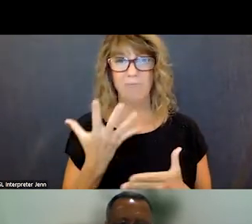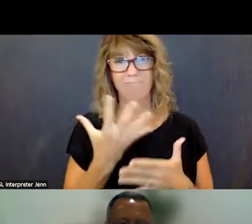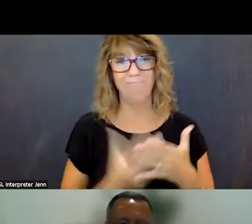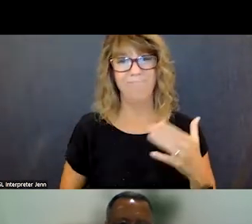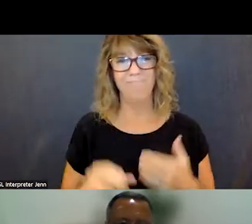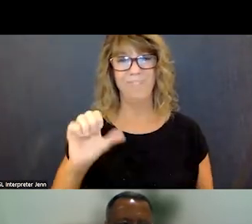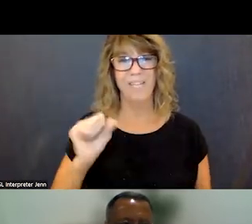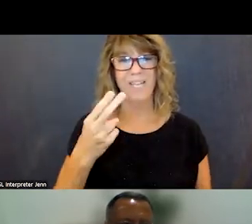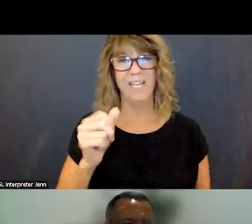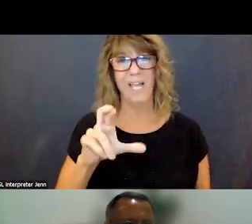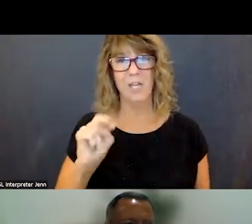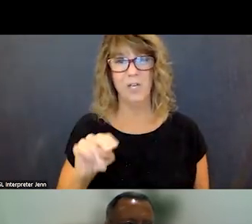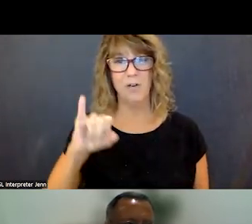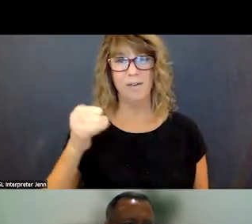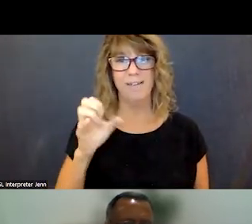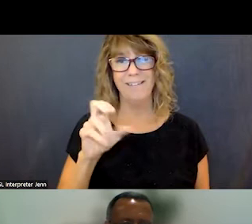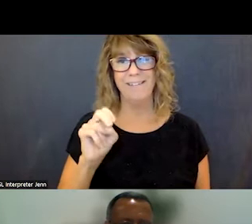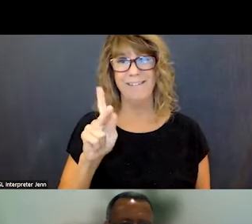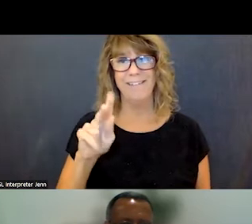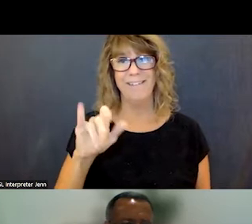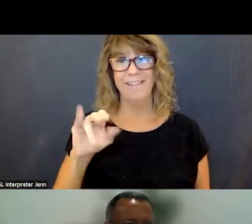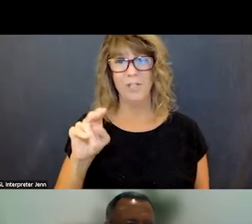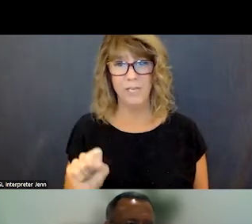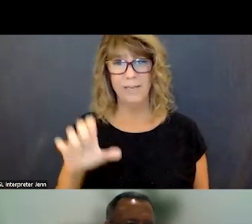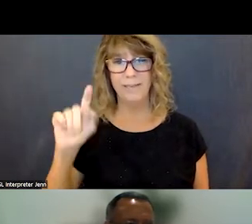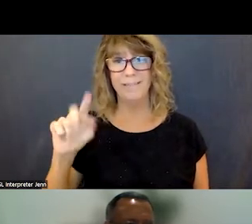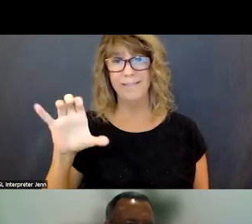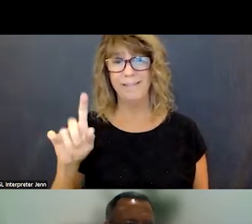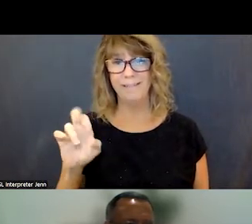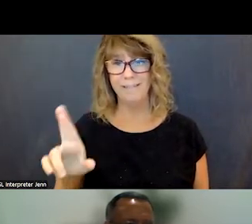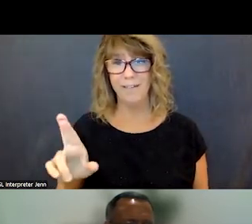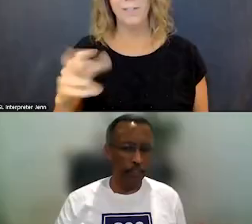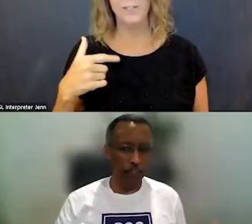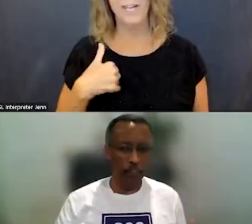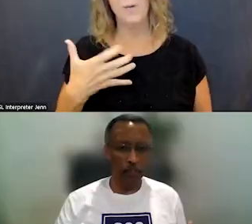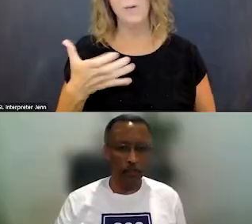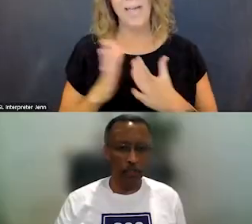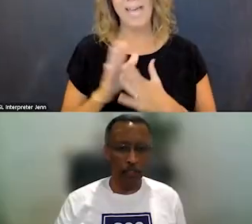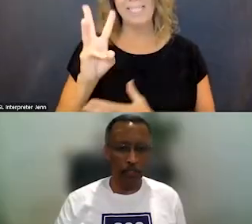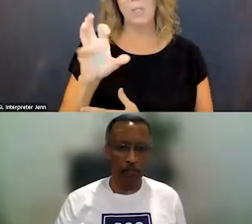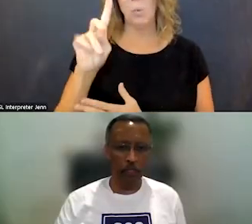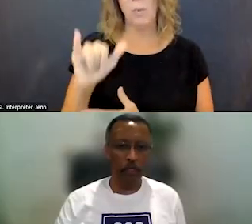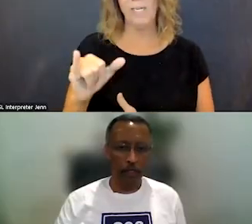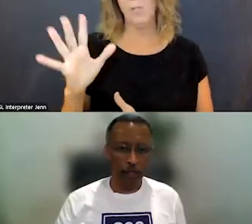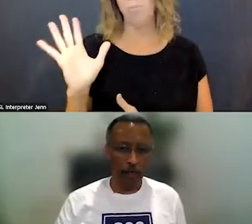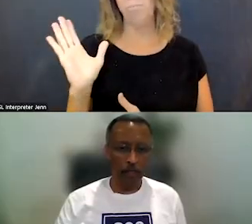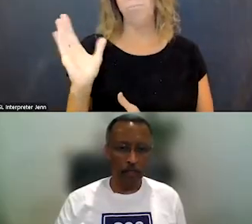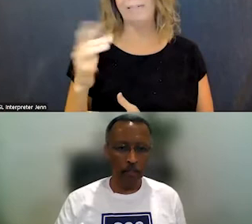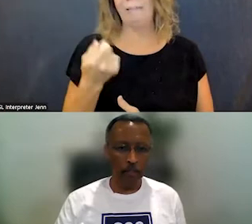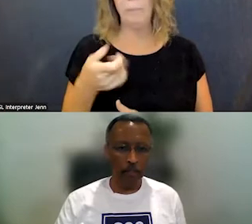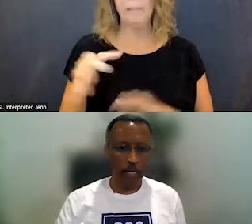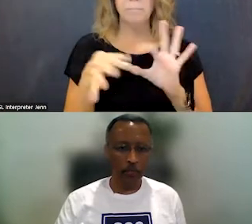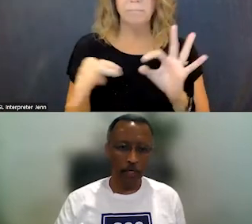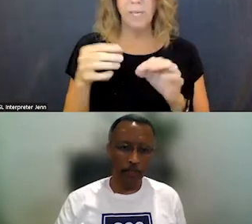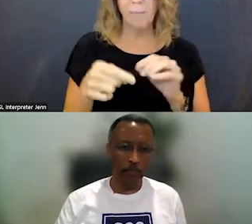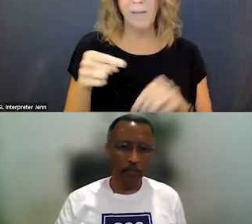Jenkins Tucker, and I wanted to ask at this time if we could bring on Wendy Tigring to speak a little bit on this.